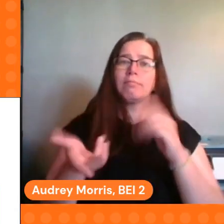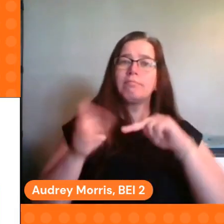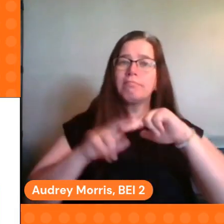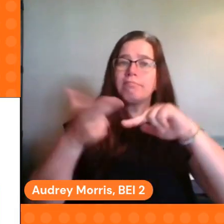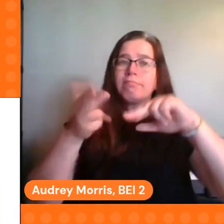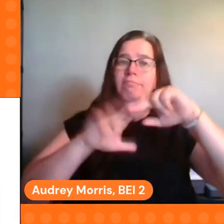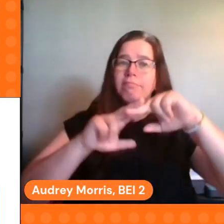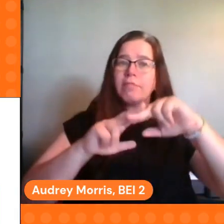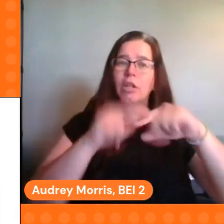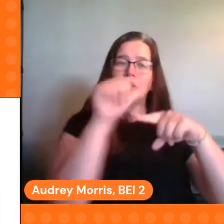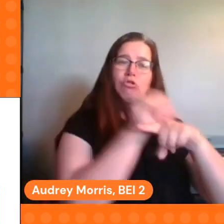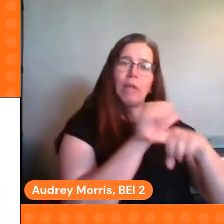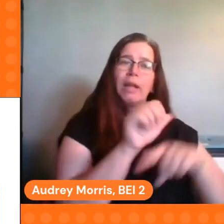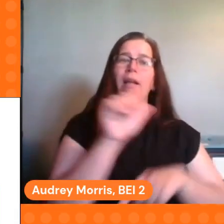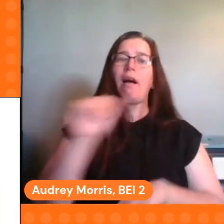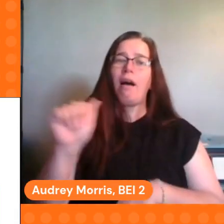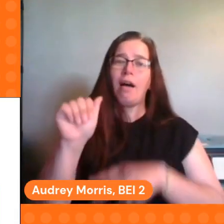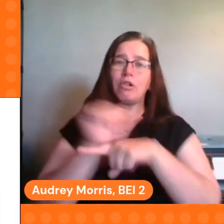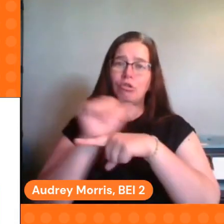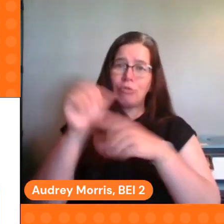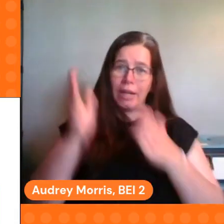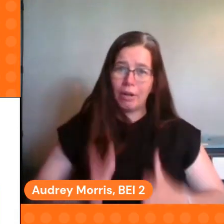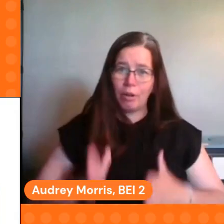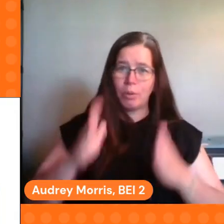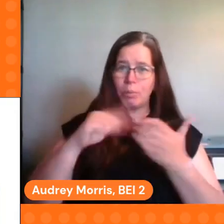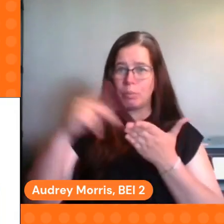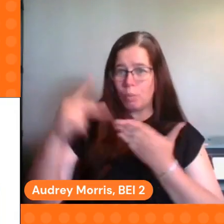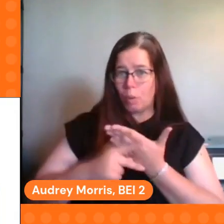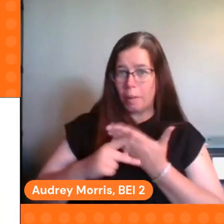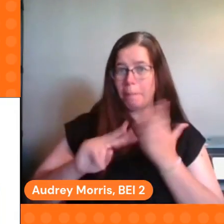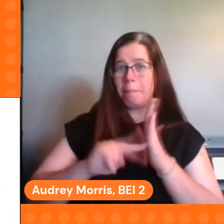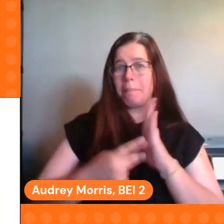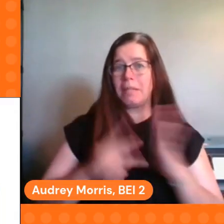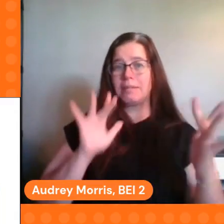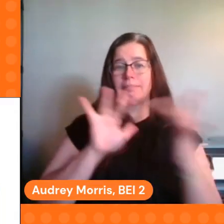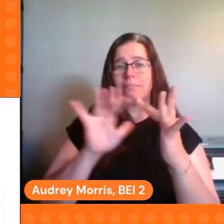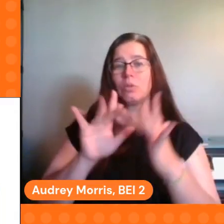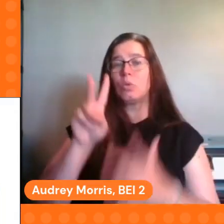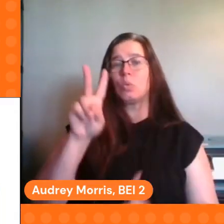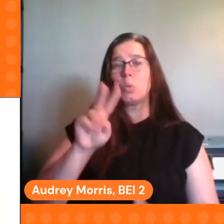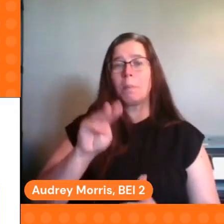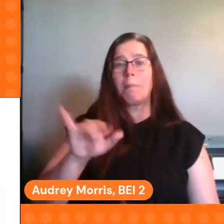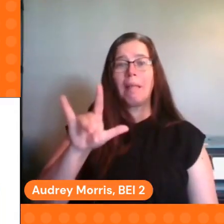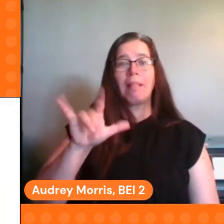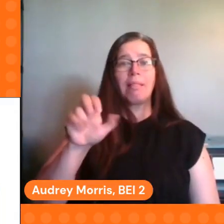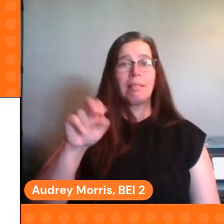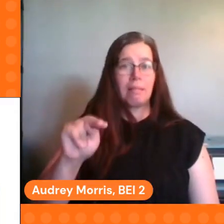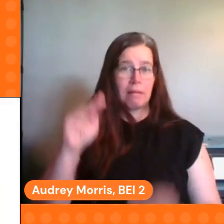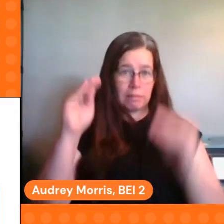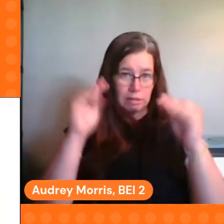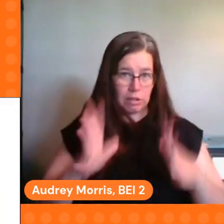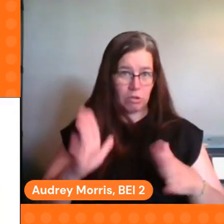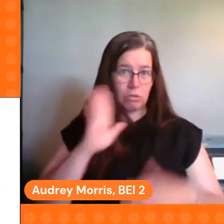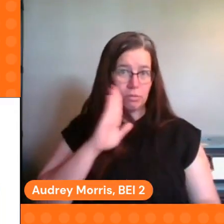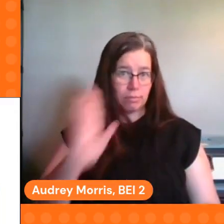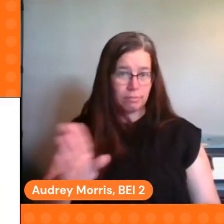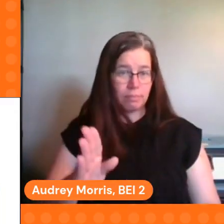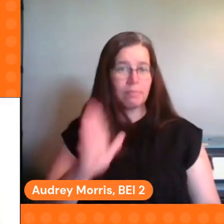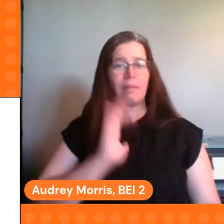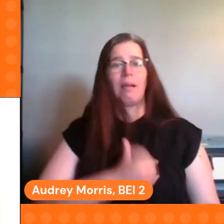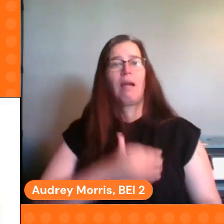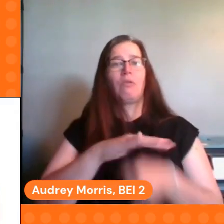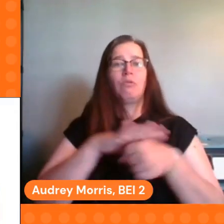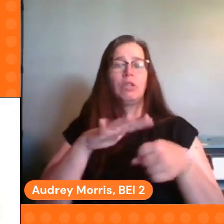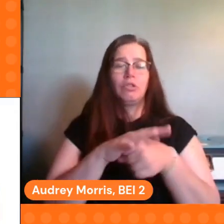trainer program, and this will have us to reach 2 million the teacher in the coming years. And our vision is bold